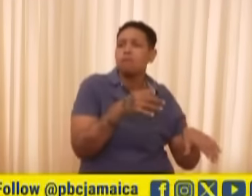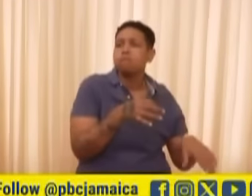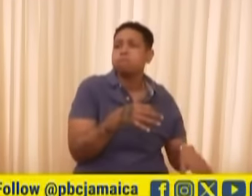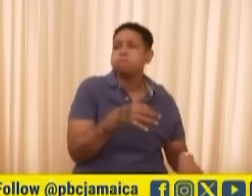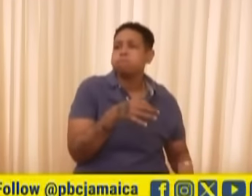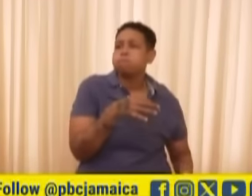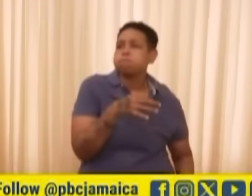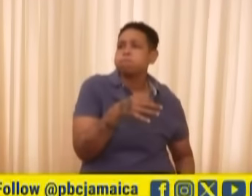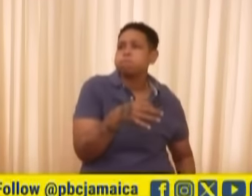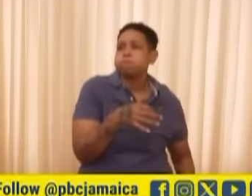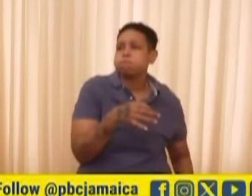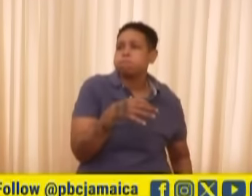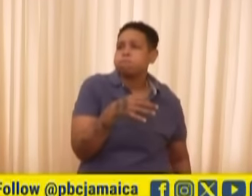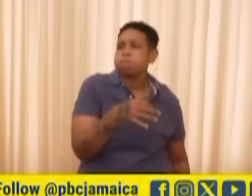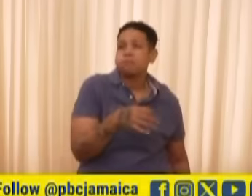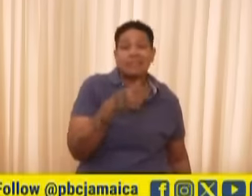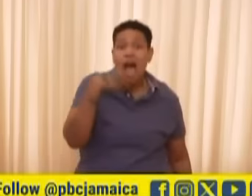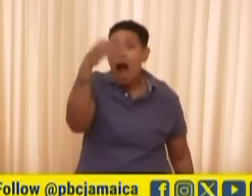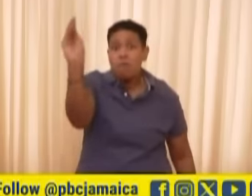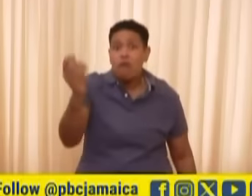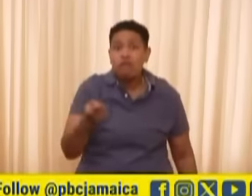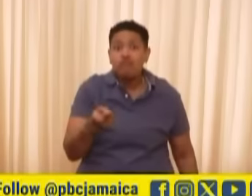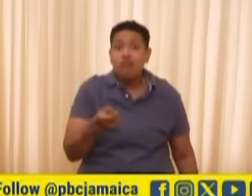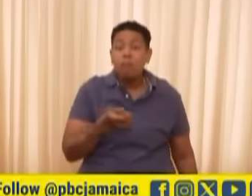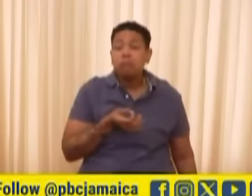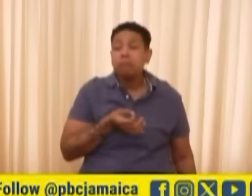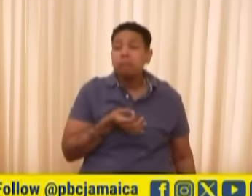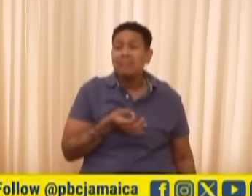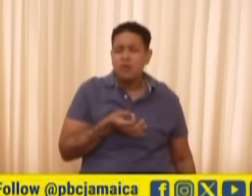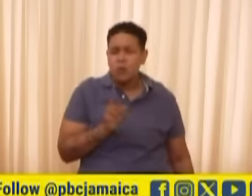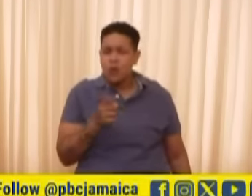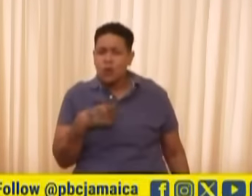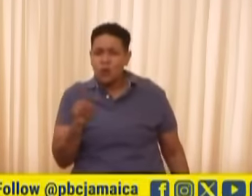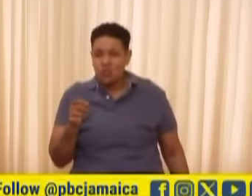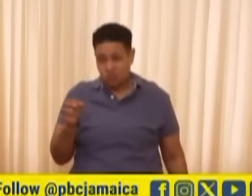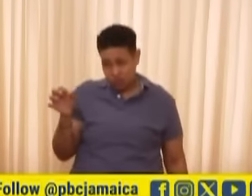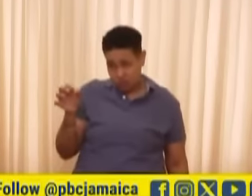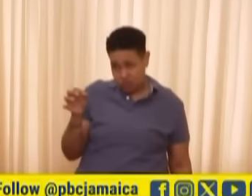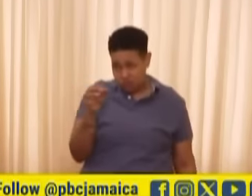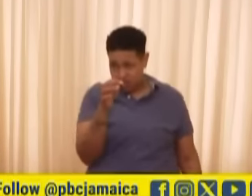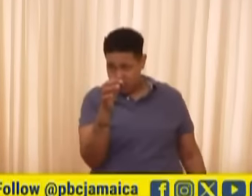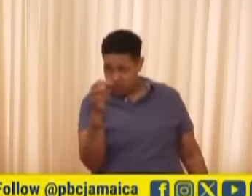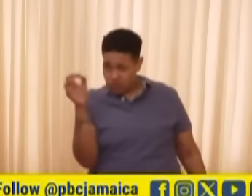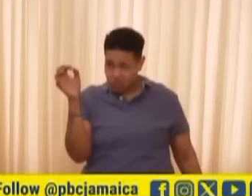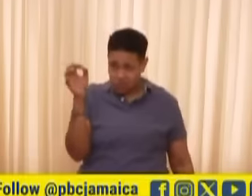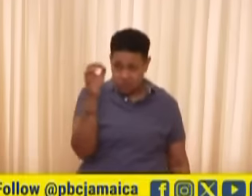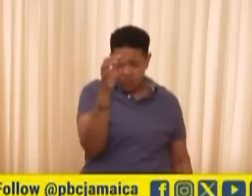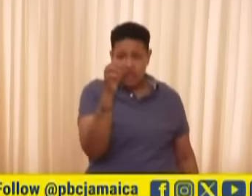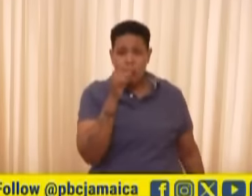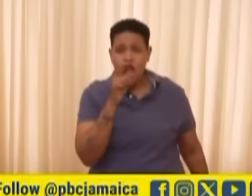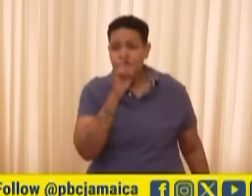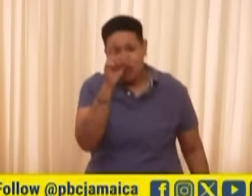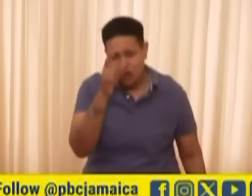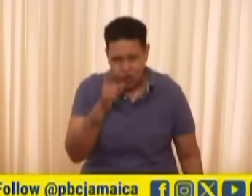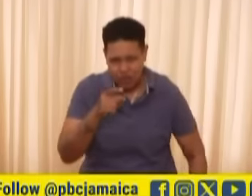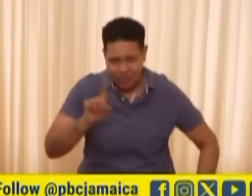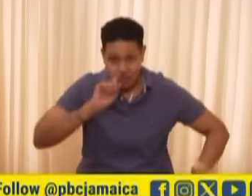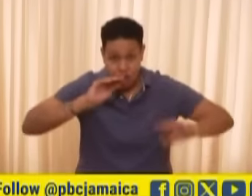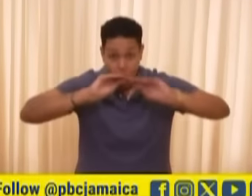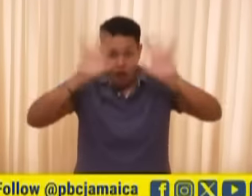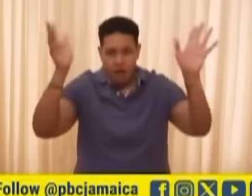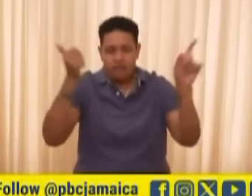Sea for such a long time, making up its mind where it will go. It is obvious that it now has